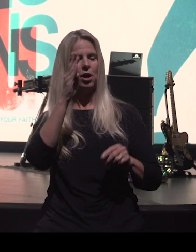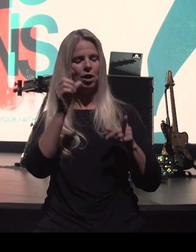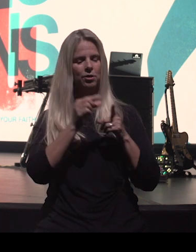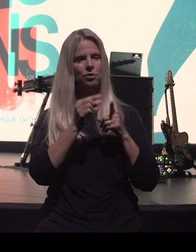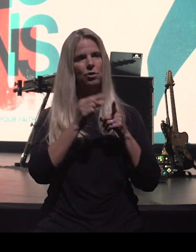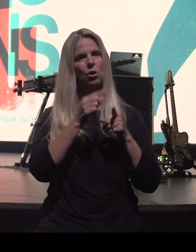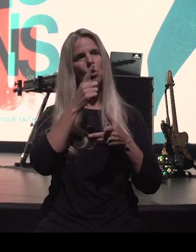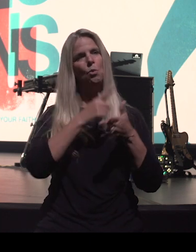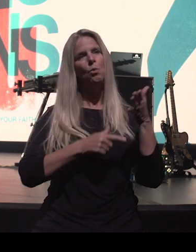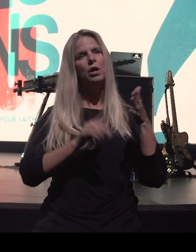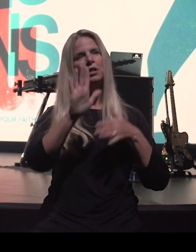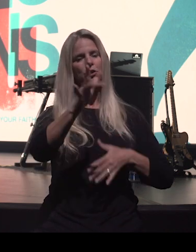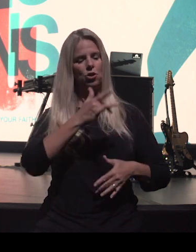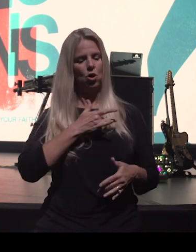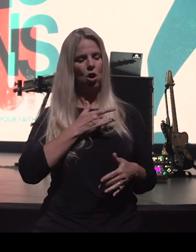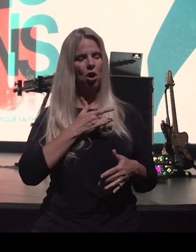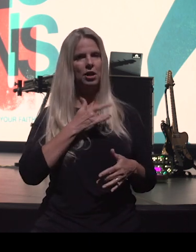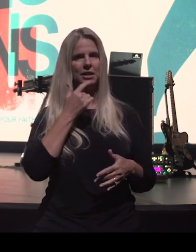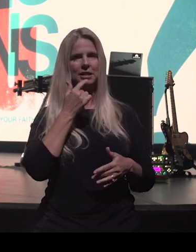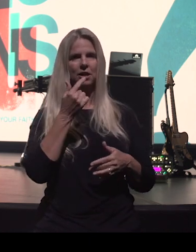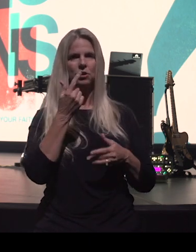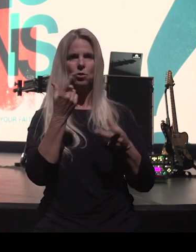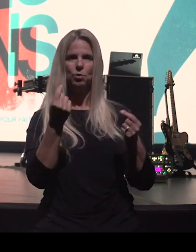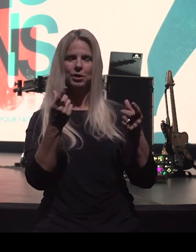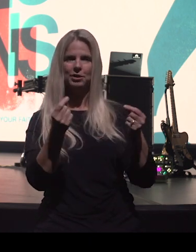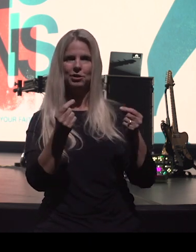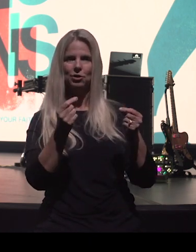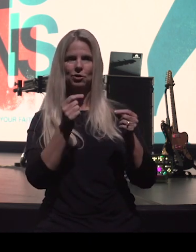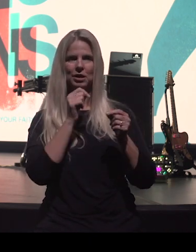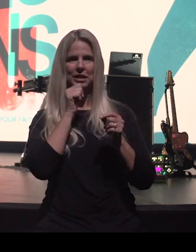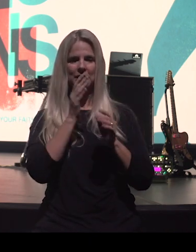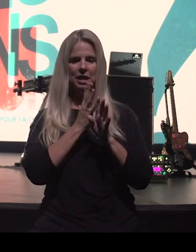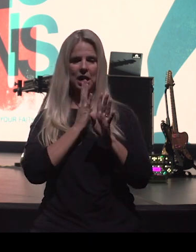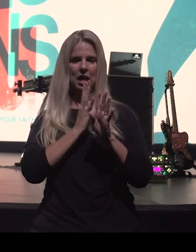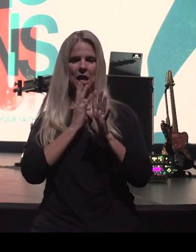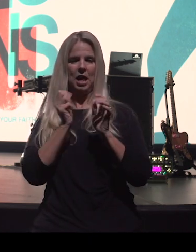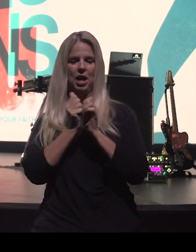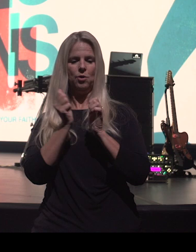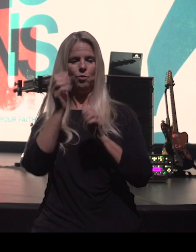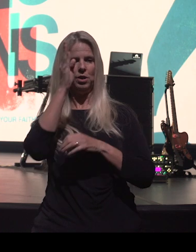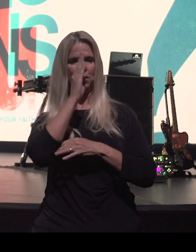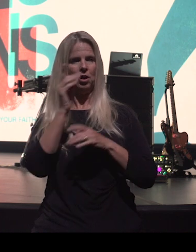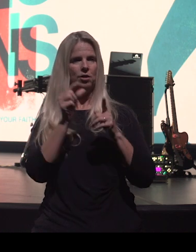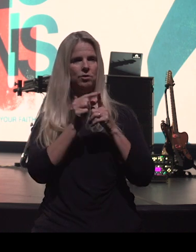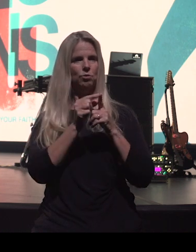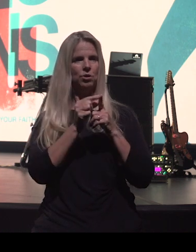and what it tells you to do doesn't align with God's word? What are you going to do then?